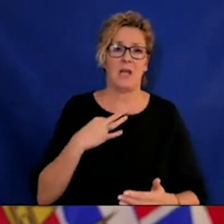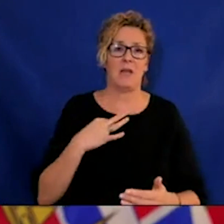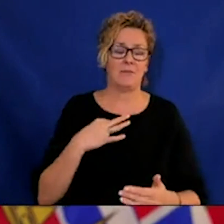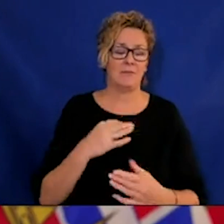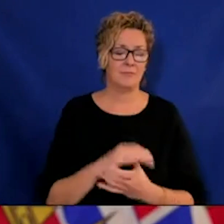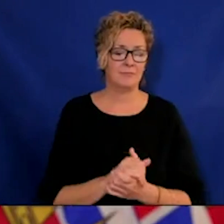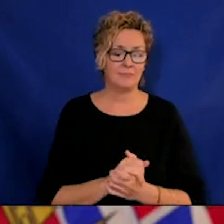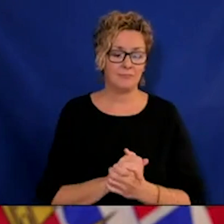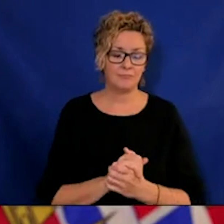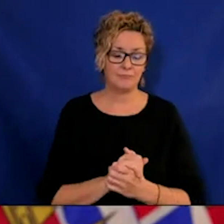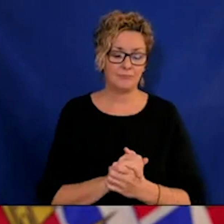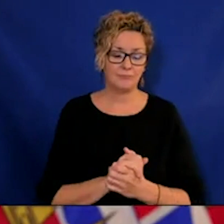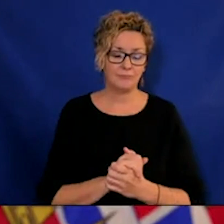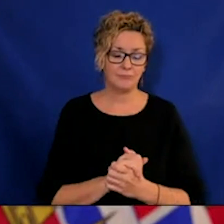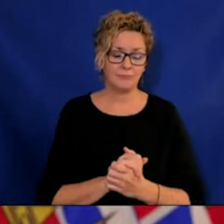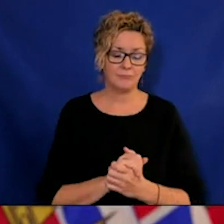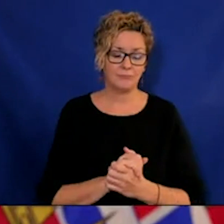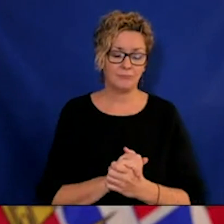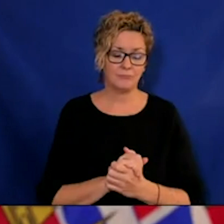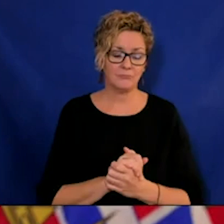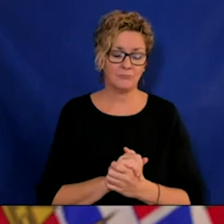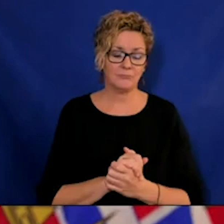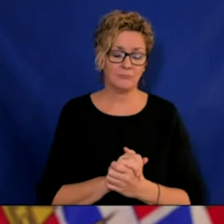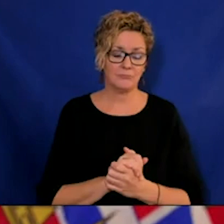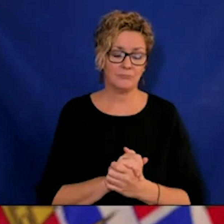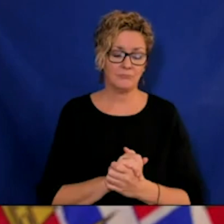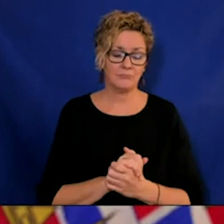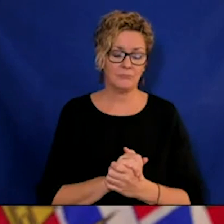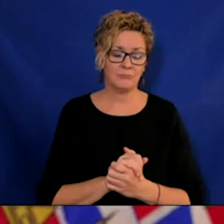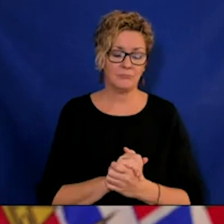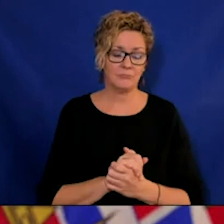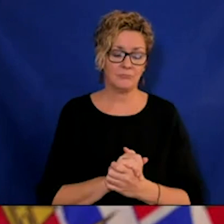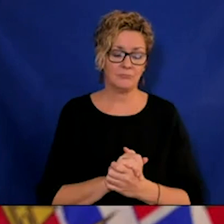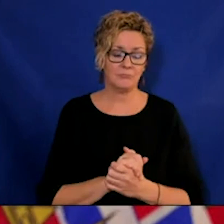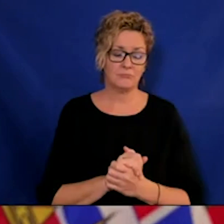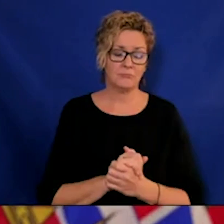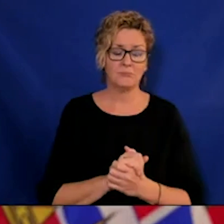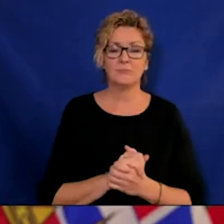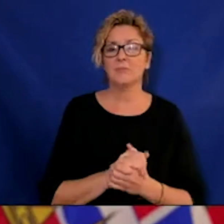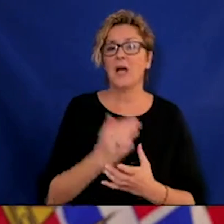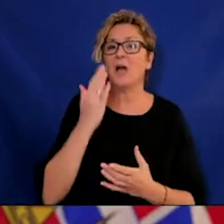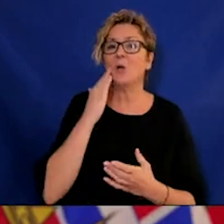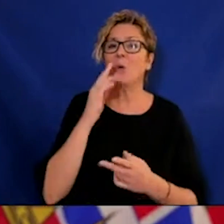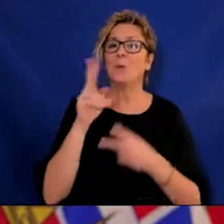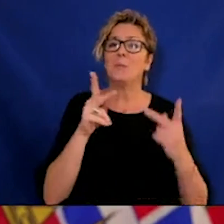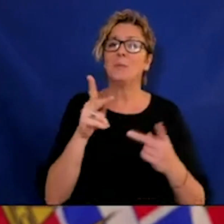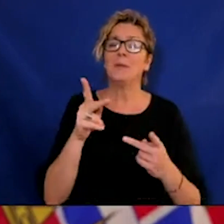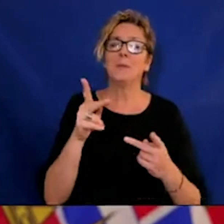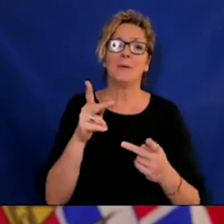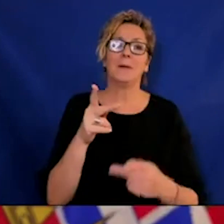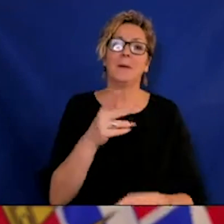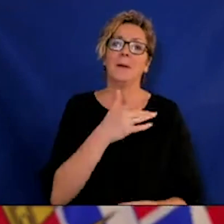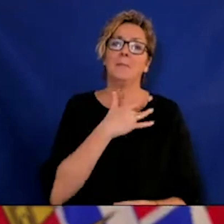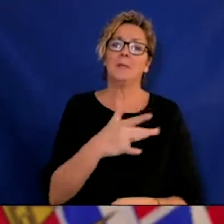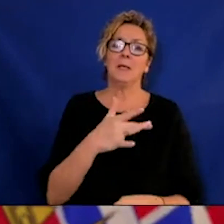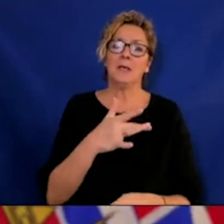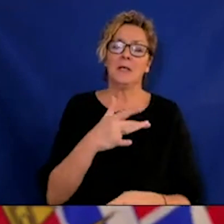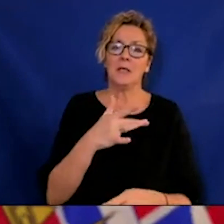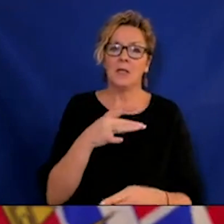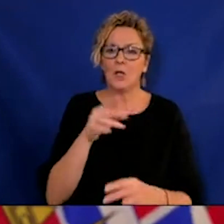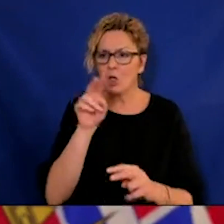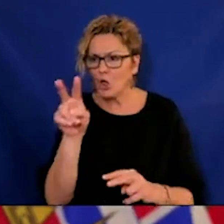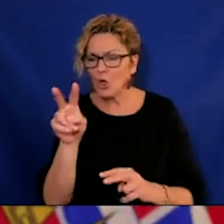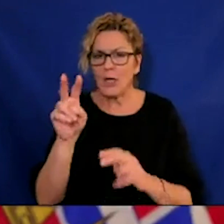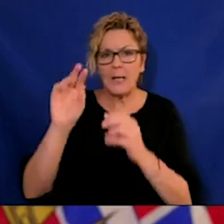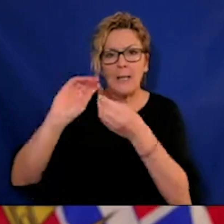It's also very easy for us to focus, as we have been from the very beginning, on our daily numbers. And I just want to talk about that a